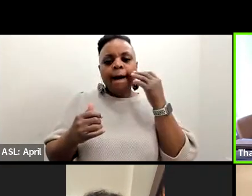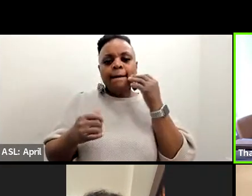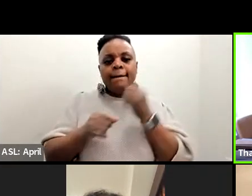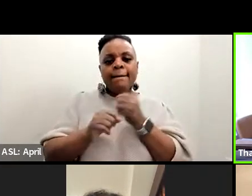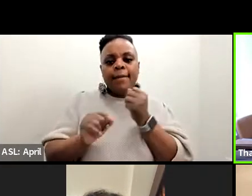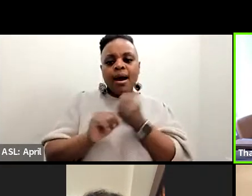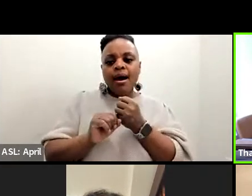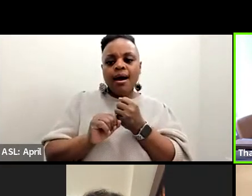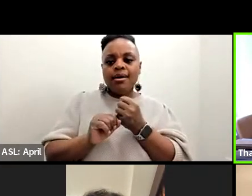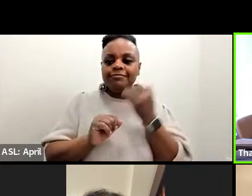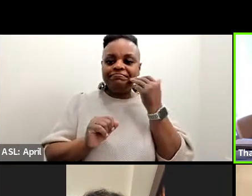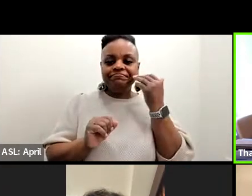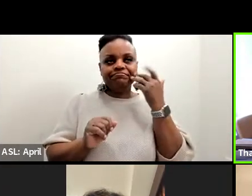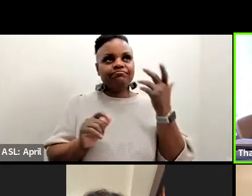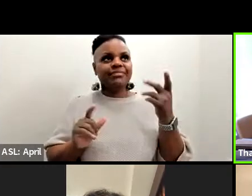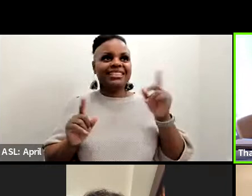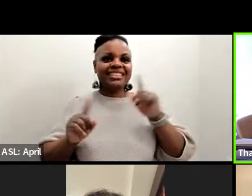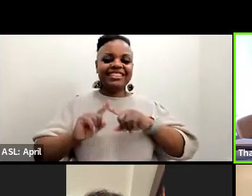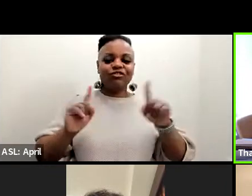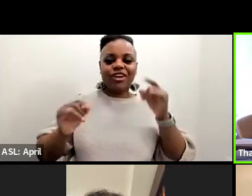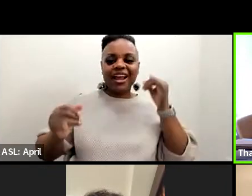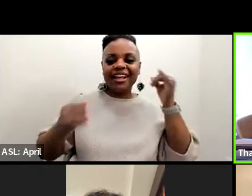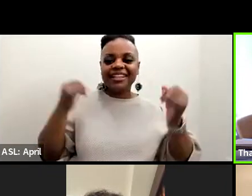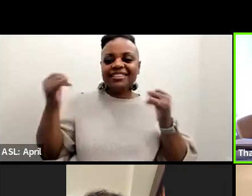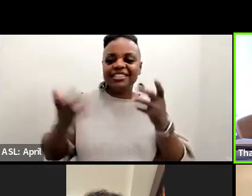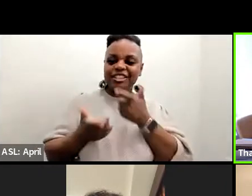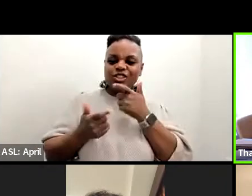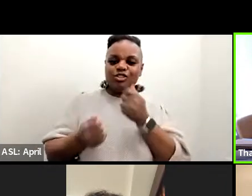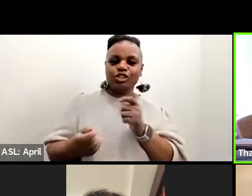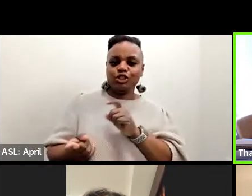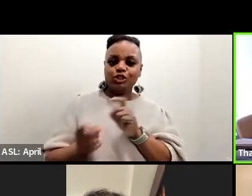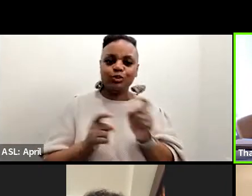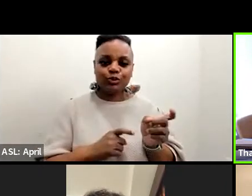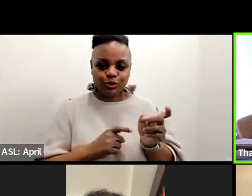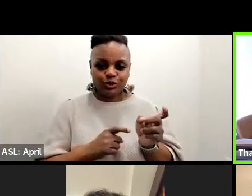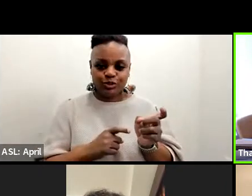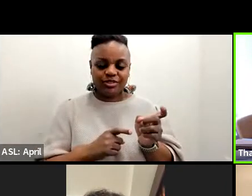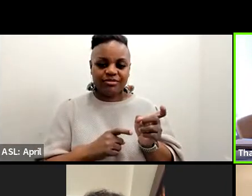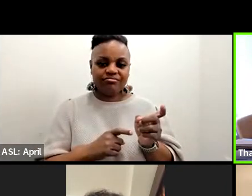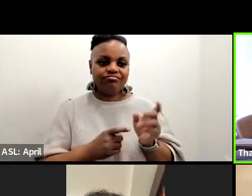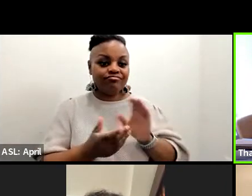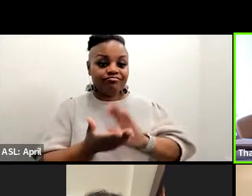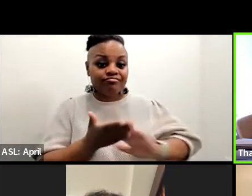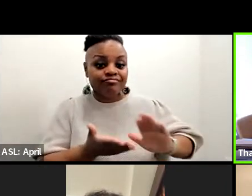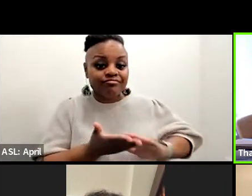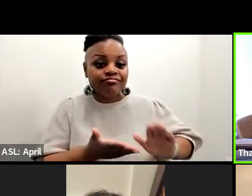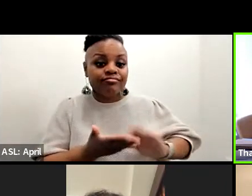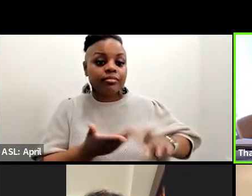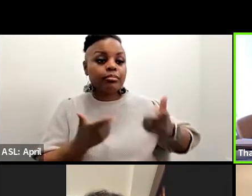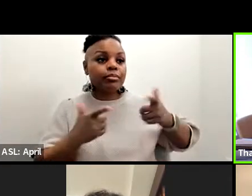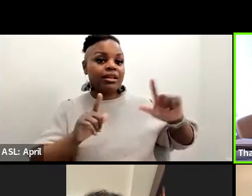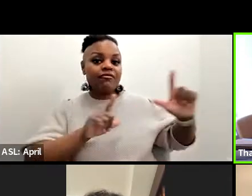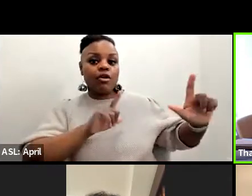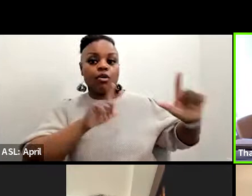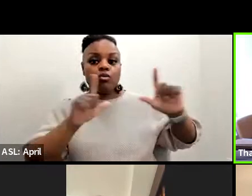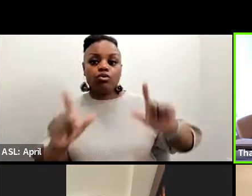interesting contributions of your research are to just tell us like what actually happened. So what happened